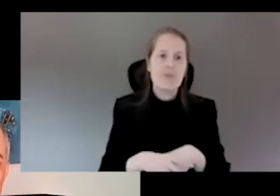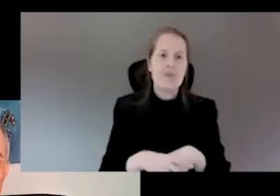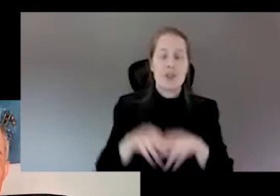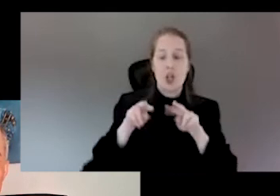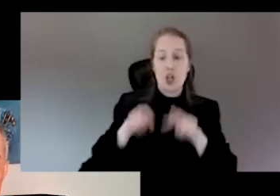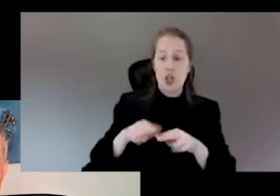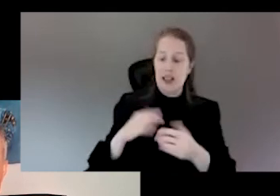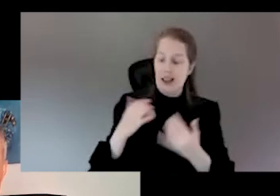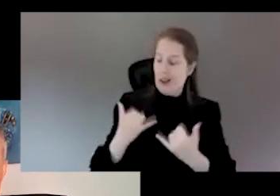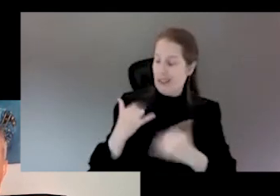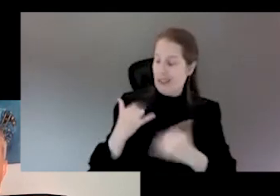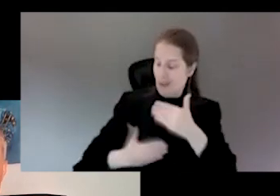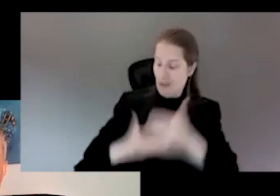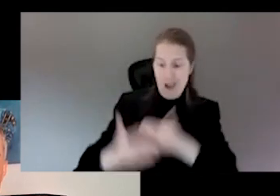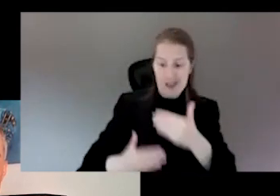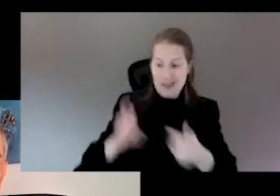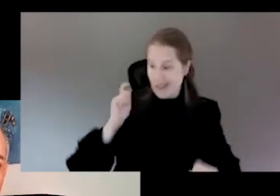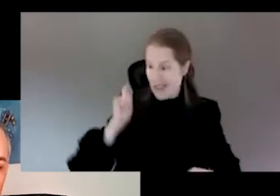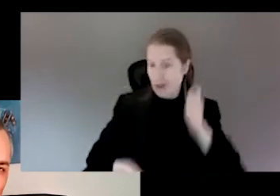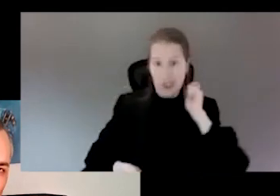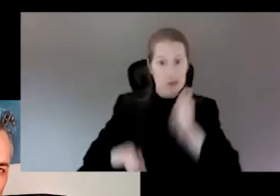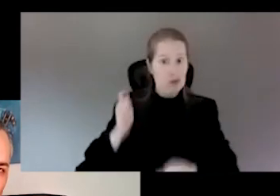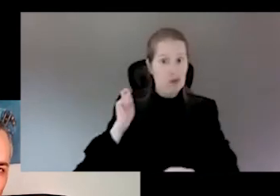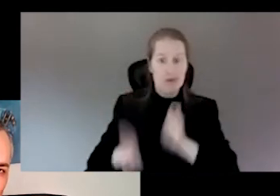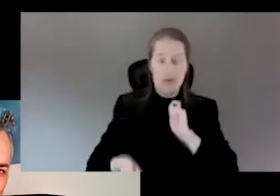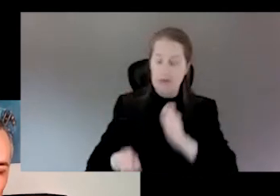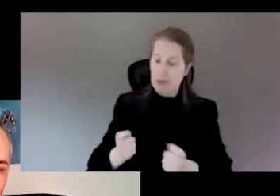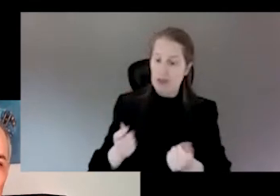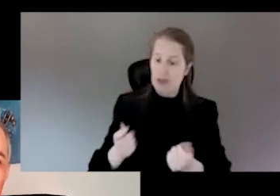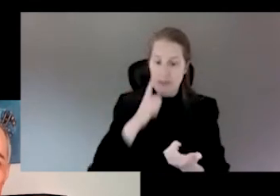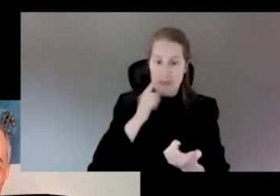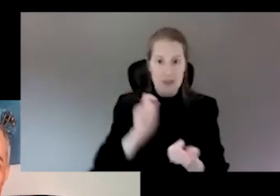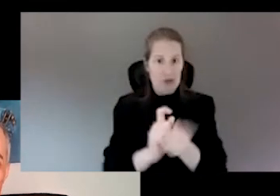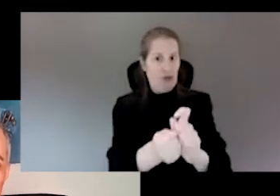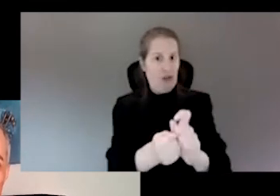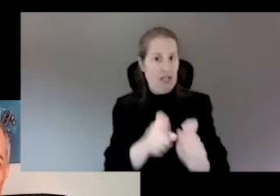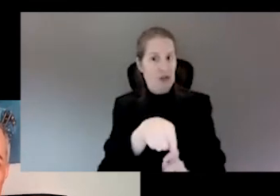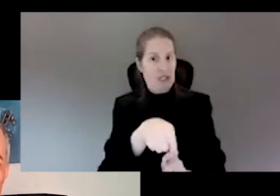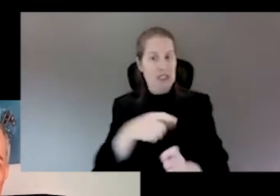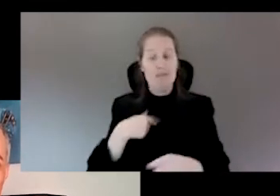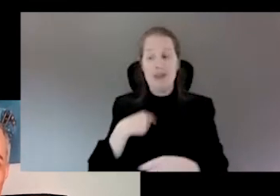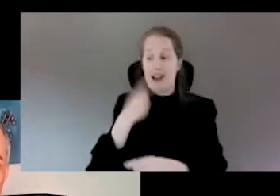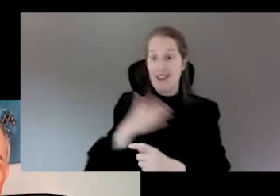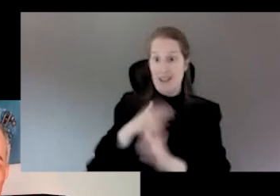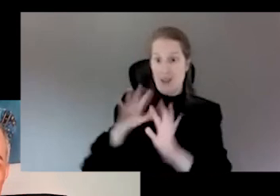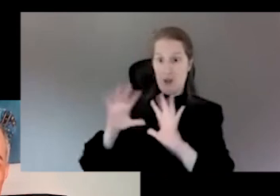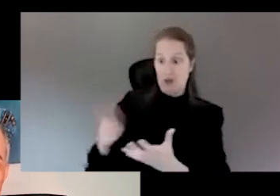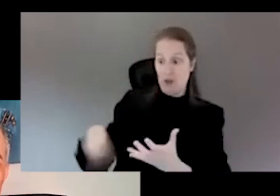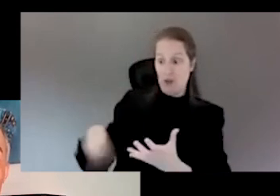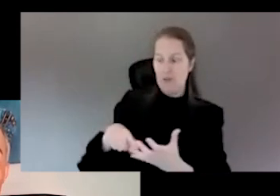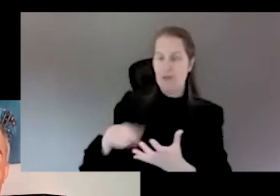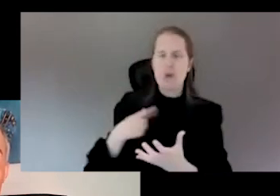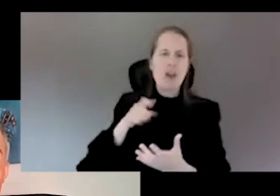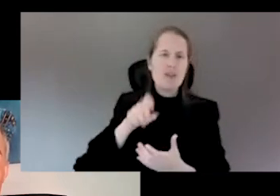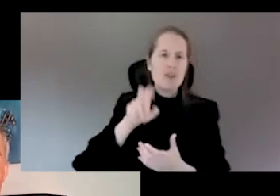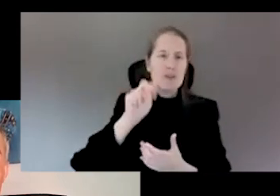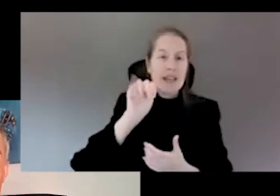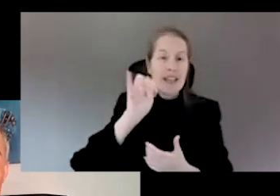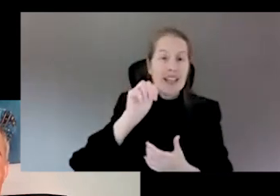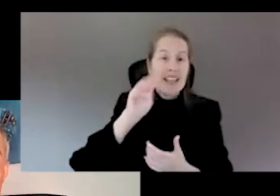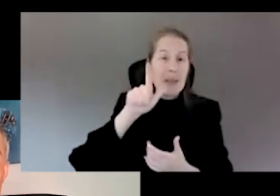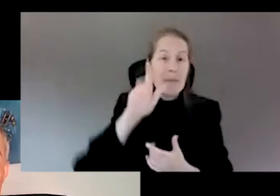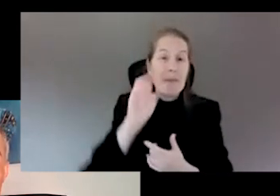and revamp these systems to meet the changing need. And I tell our group, it's really about being nimble and being able